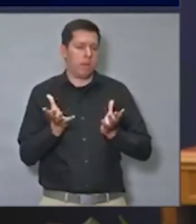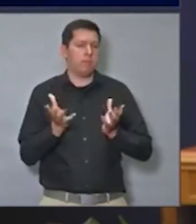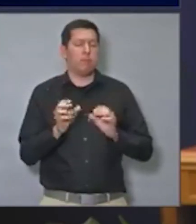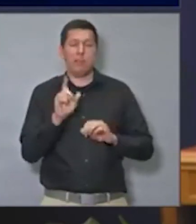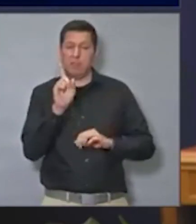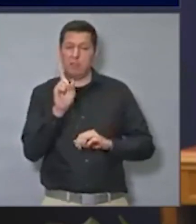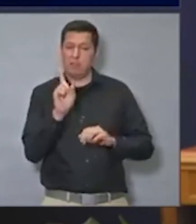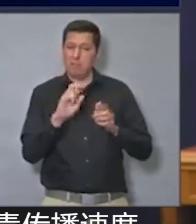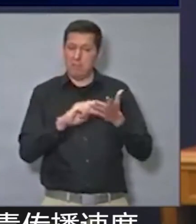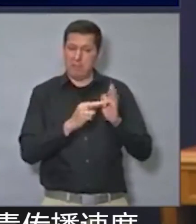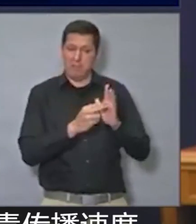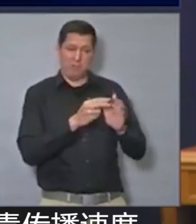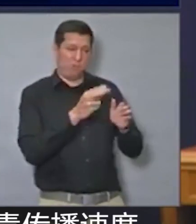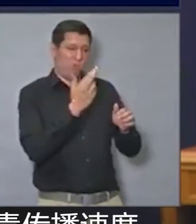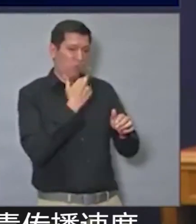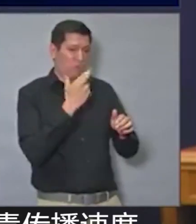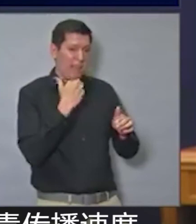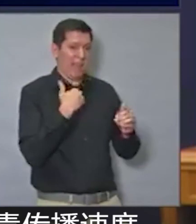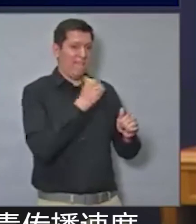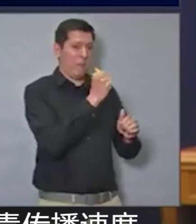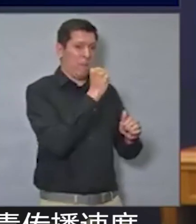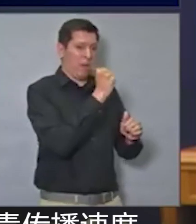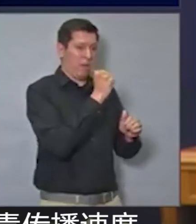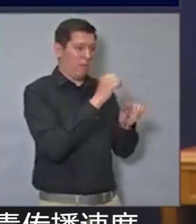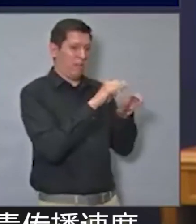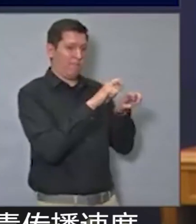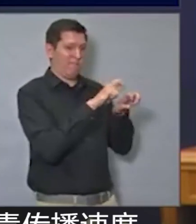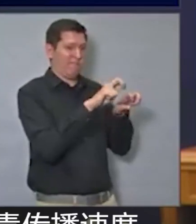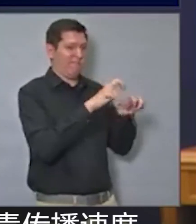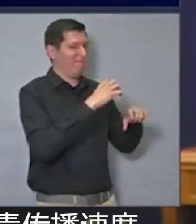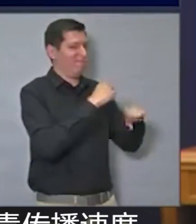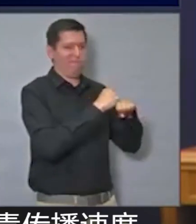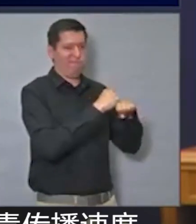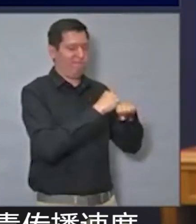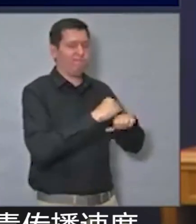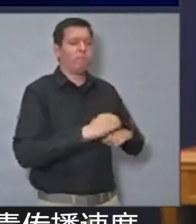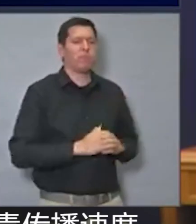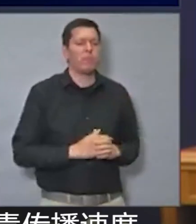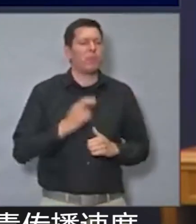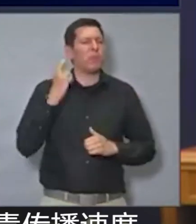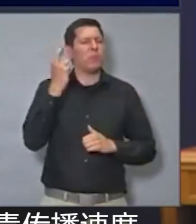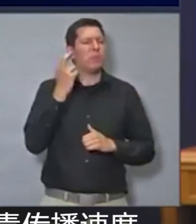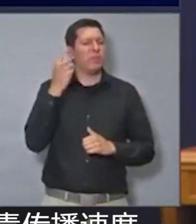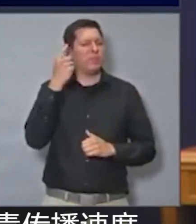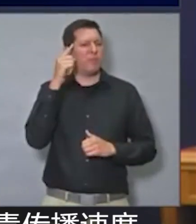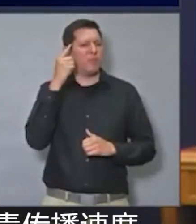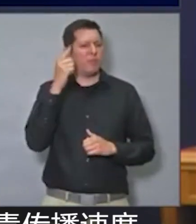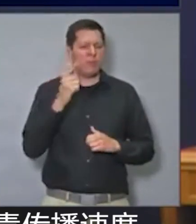all restaurants. The state considers this necessary to slow the recent spread of the coronavirus across our region.